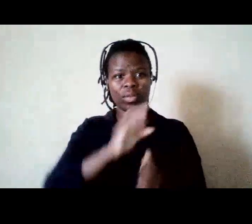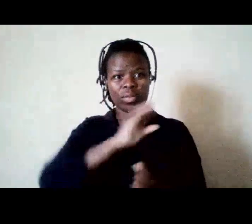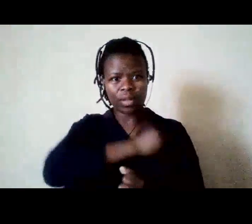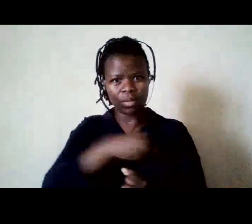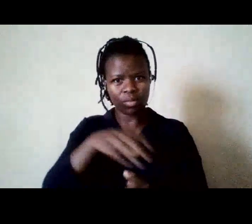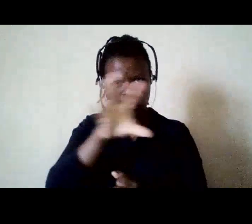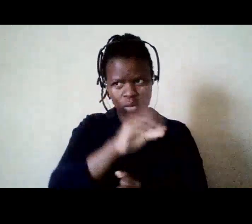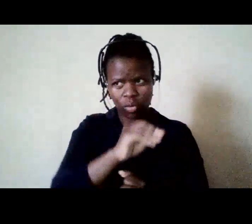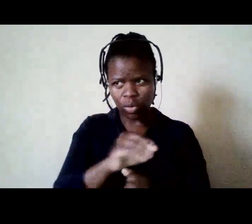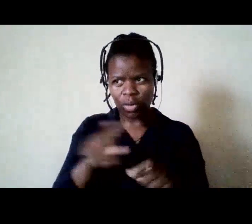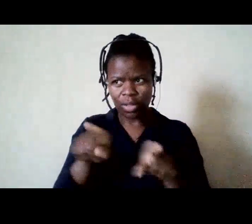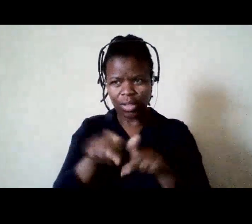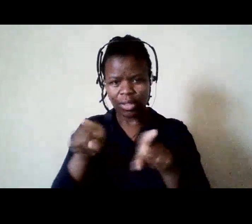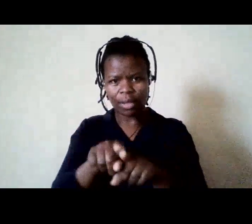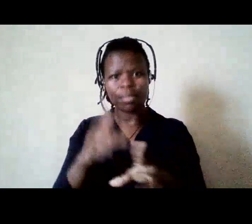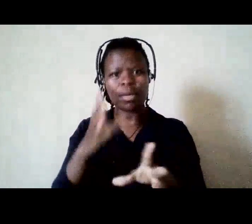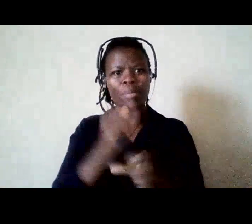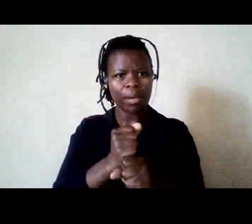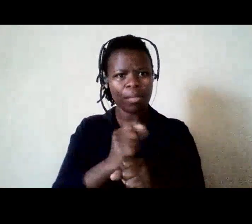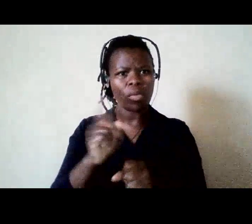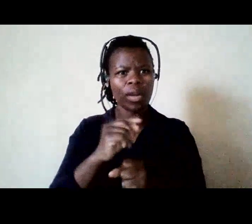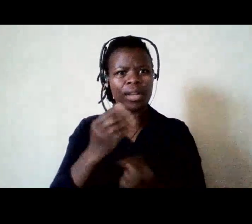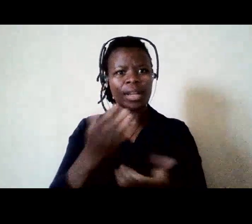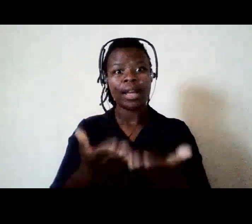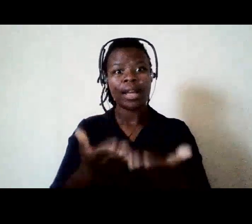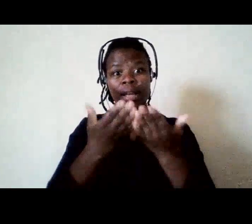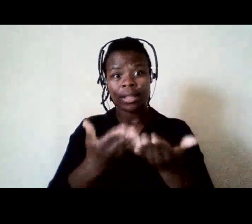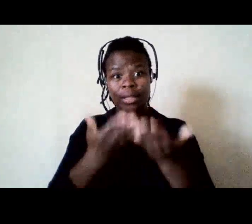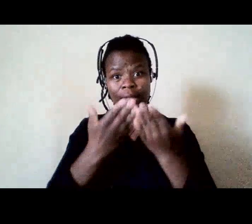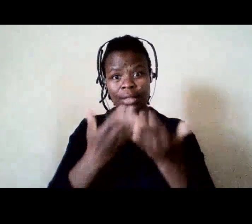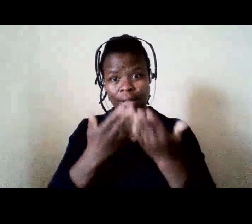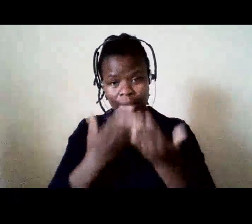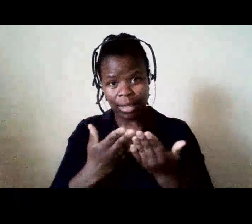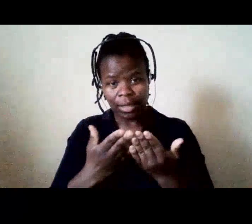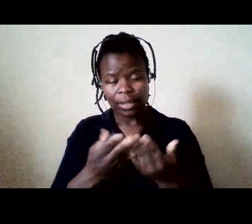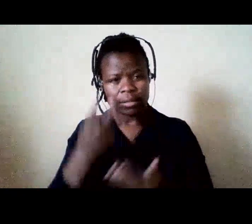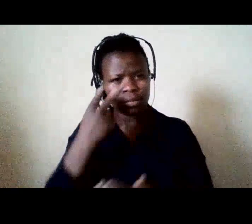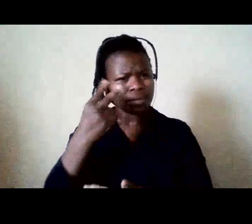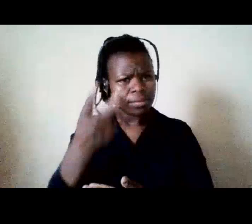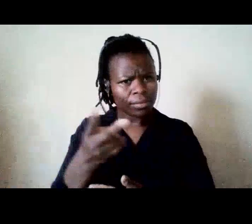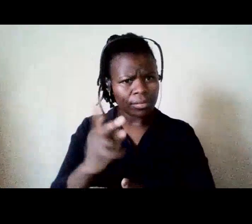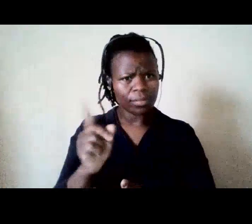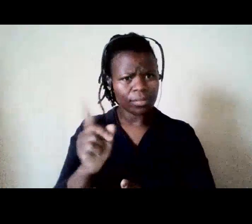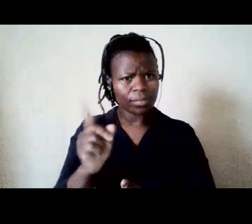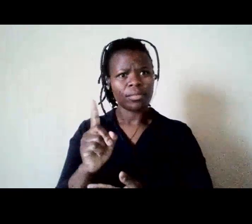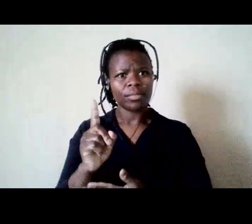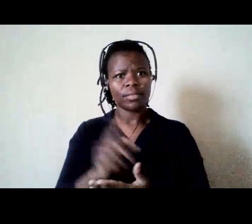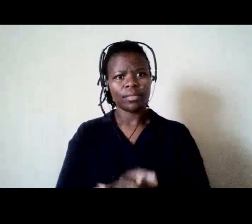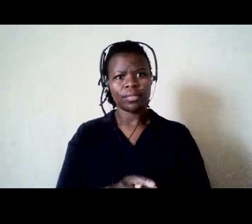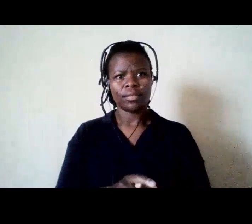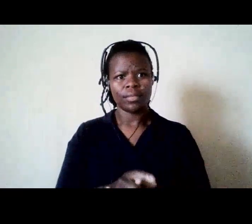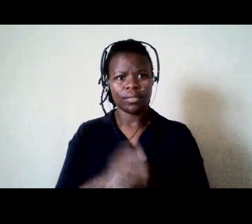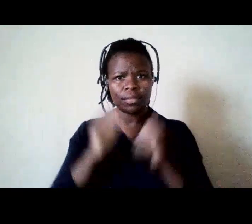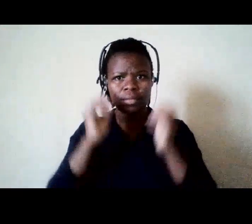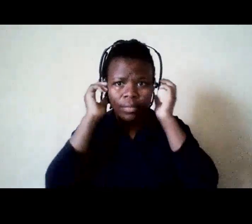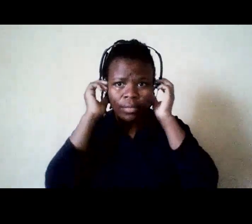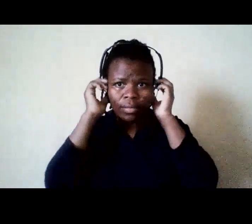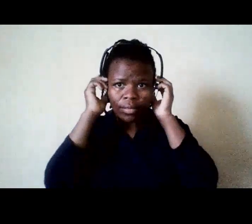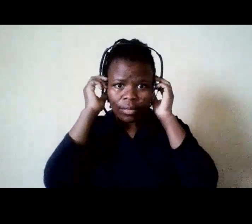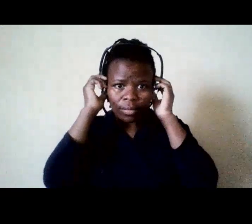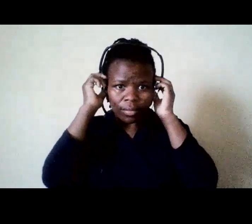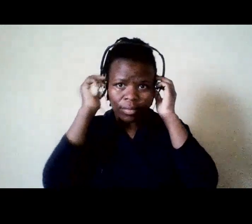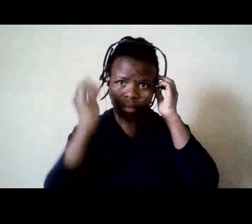study was that we were looking, ultimately, the findings started looking at what does education look like